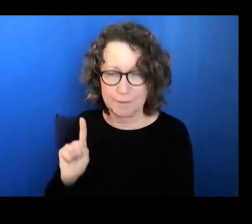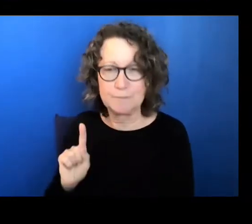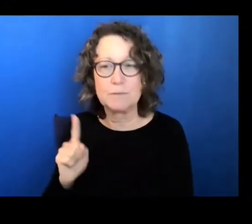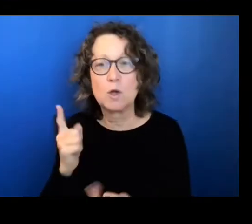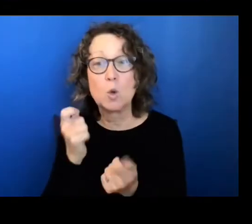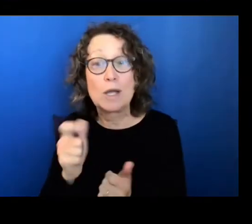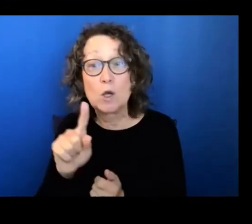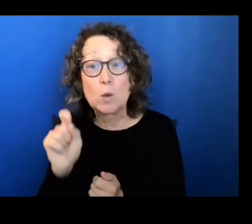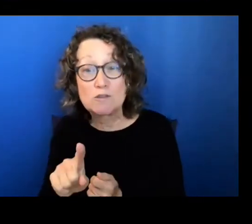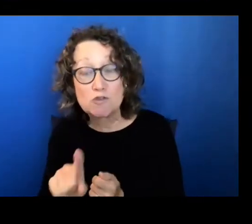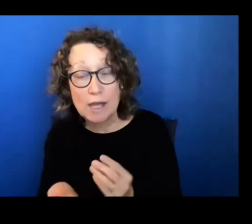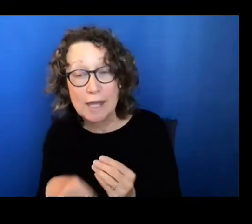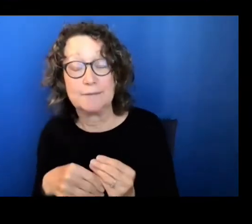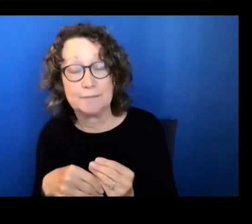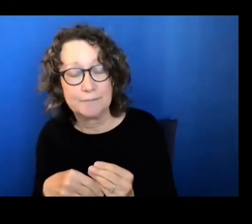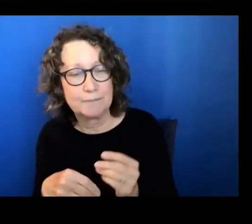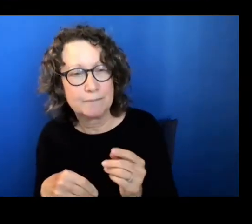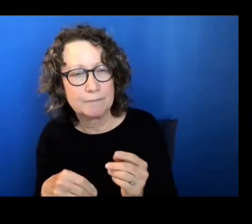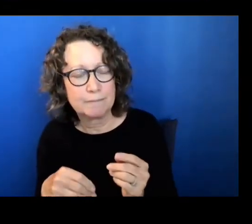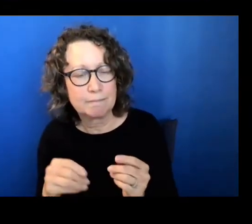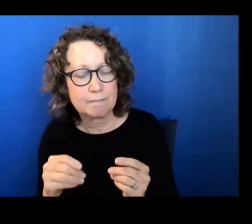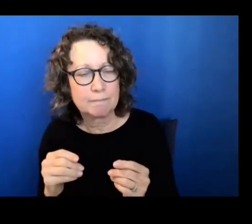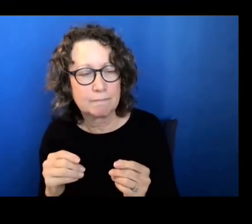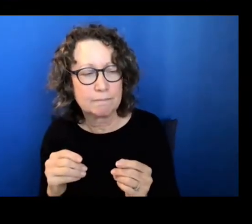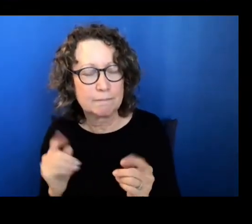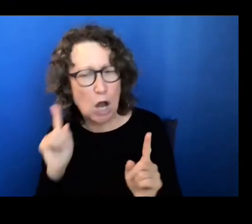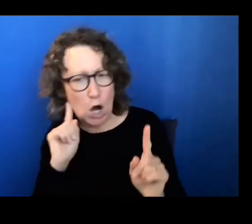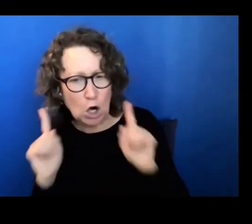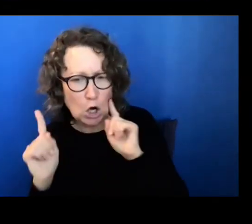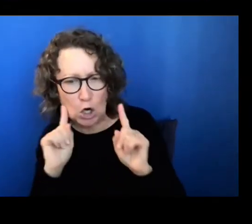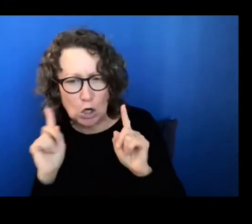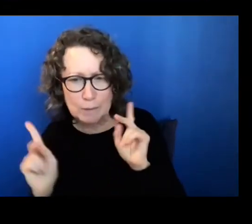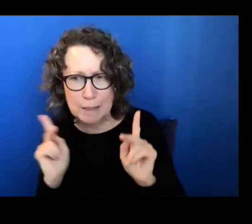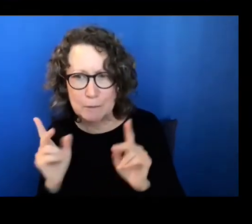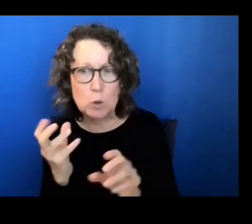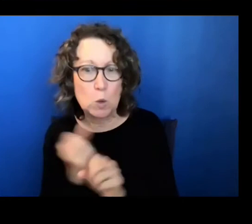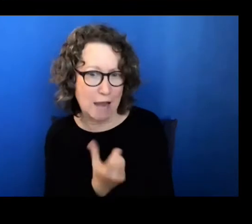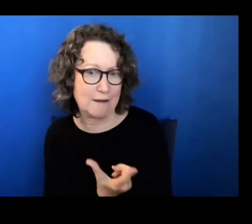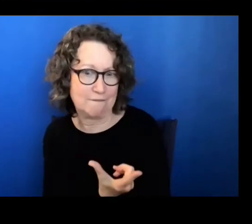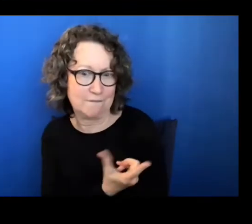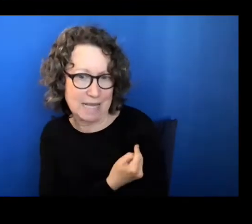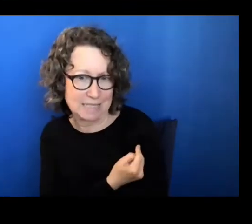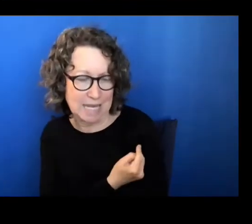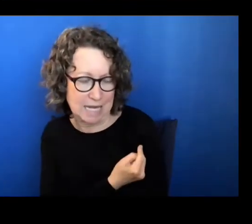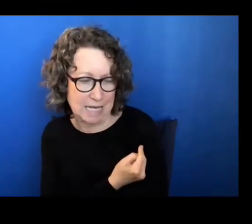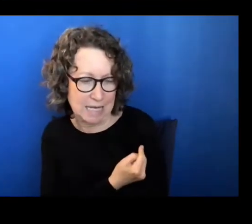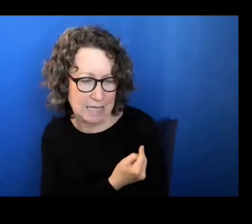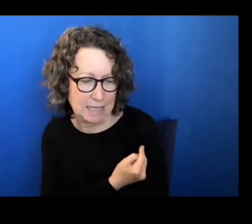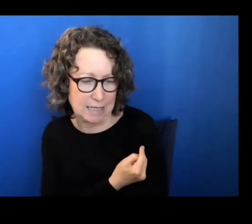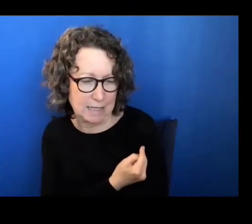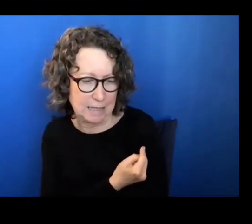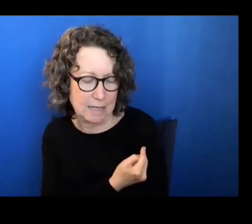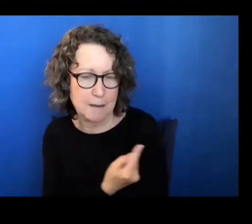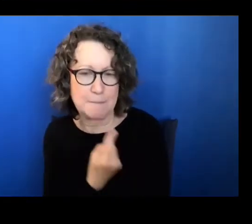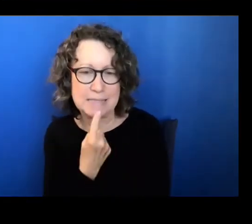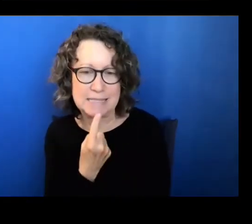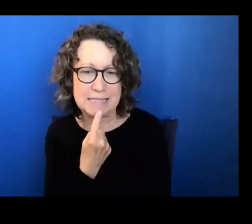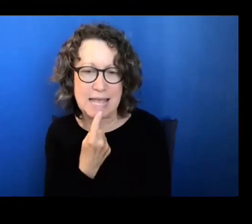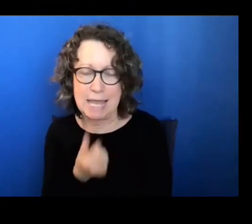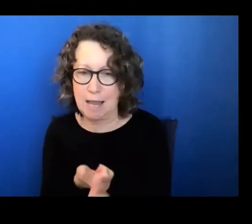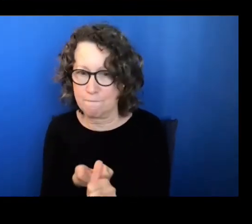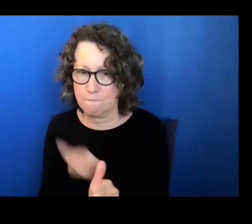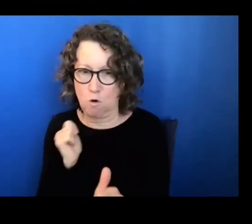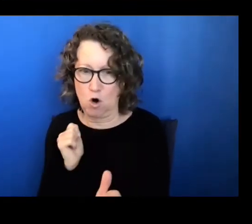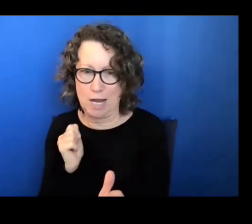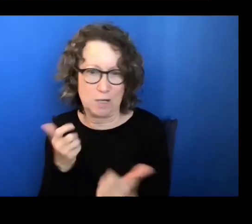quick question. I've heard some folks who have the opportunity to get vaccinated, but are saying that they're actively avoiding getting